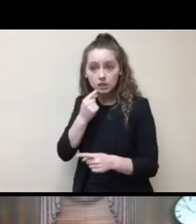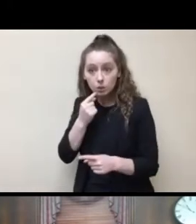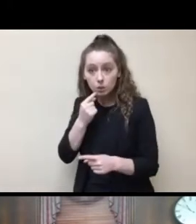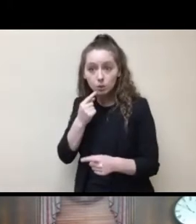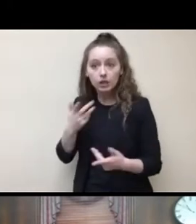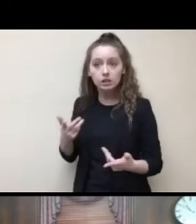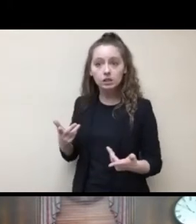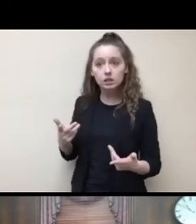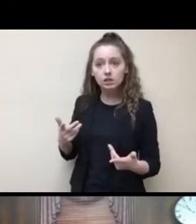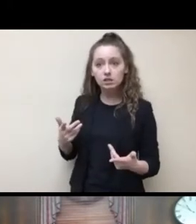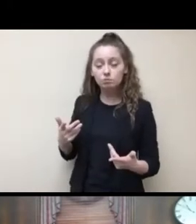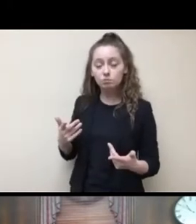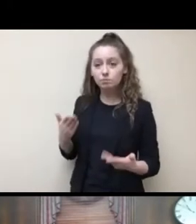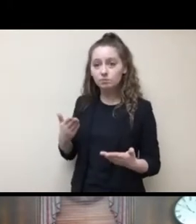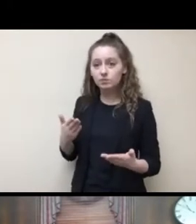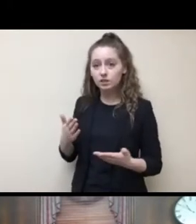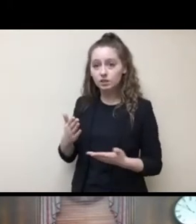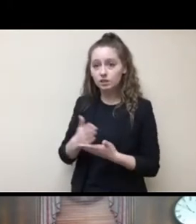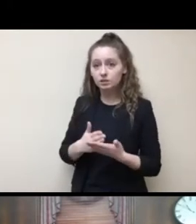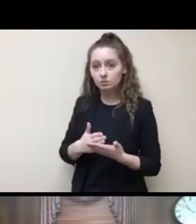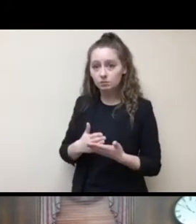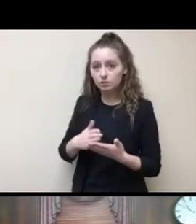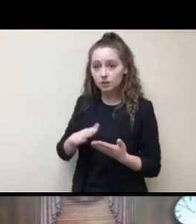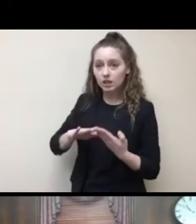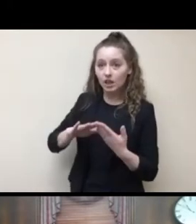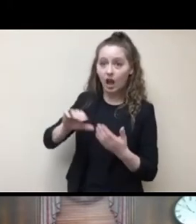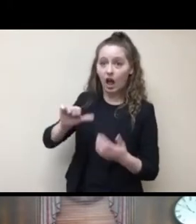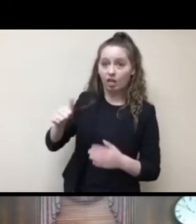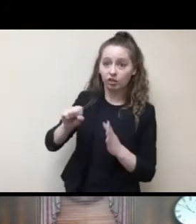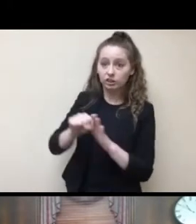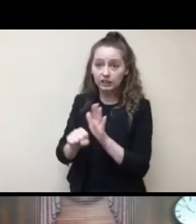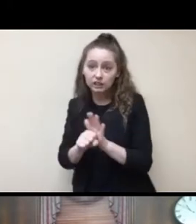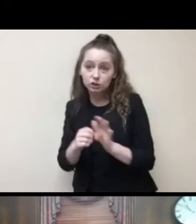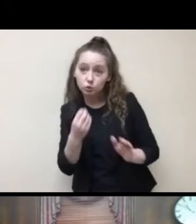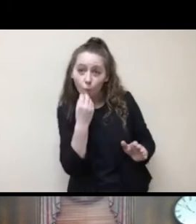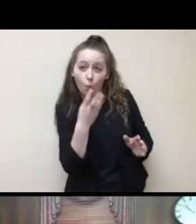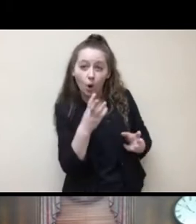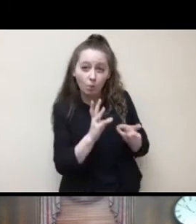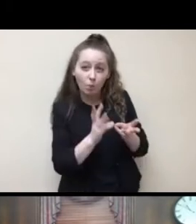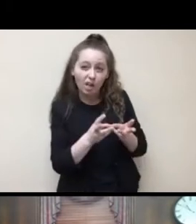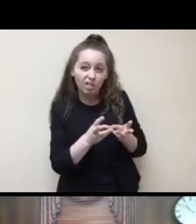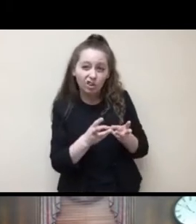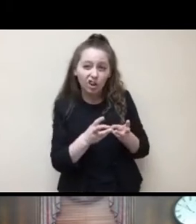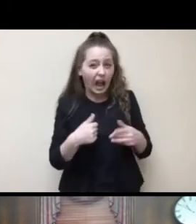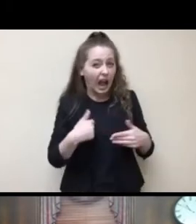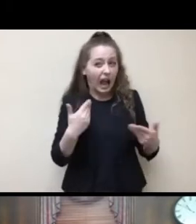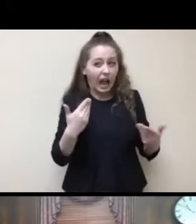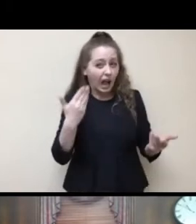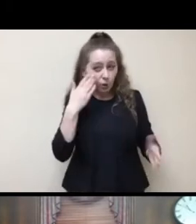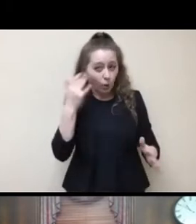It's warmer. Maybe there is something to the warm weather, contontributing to it. I don't know that we know that.